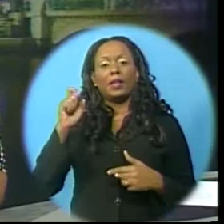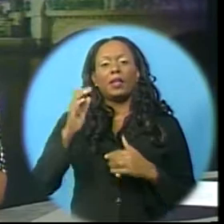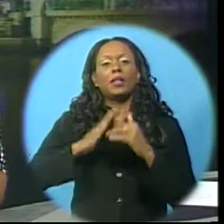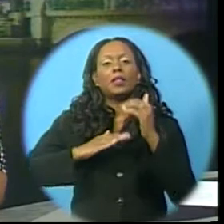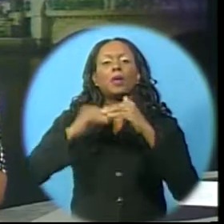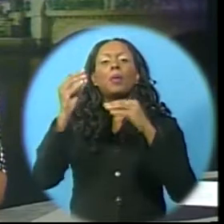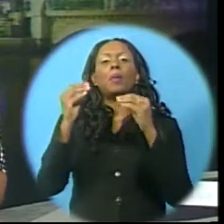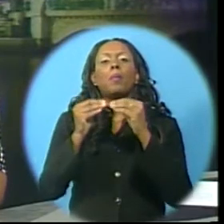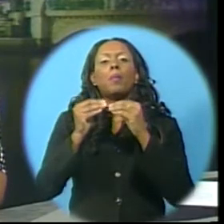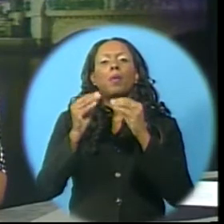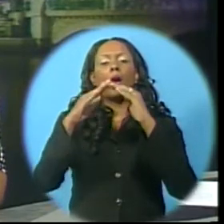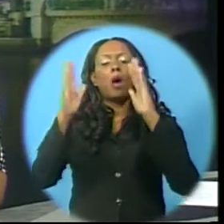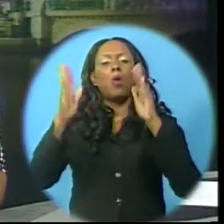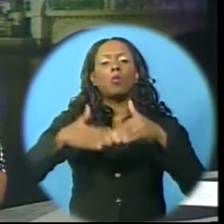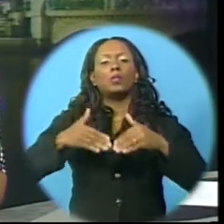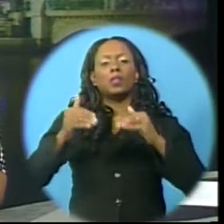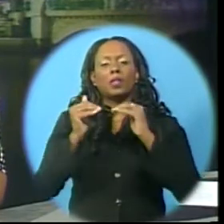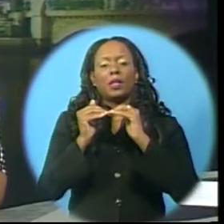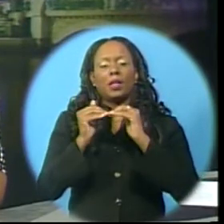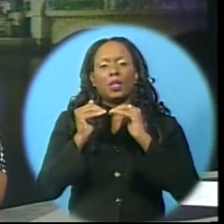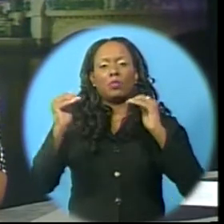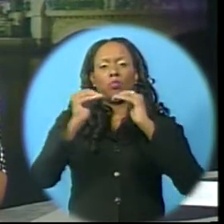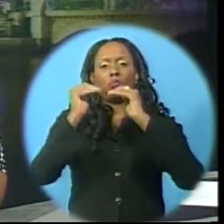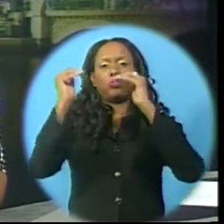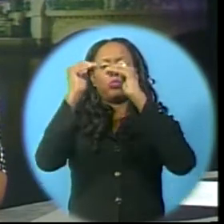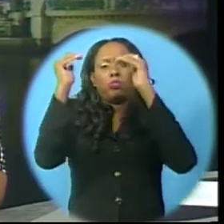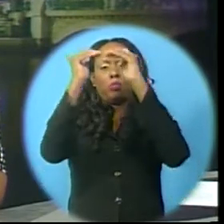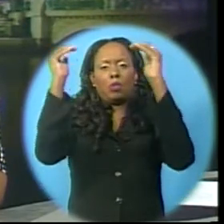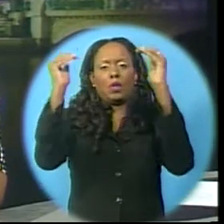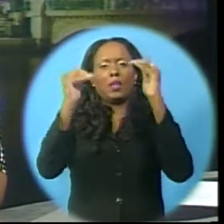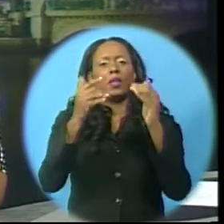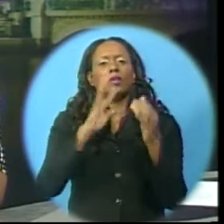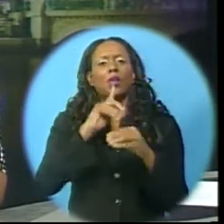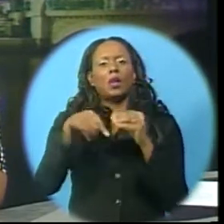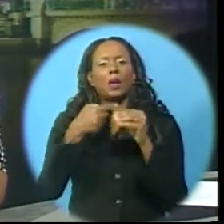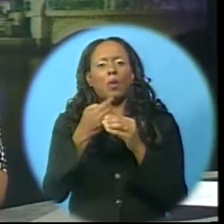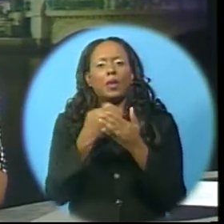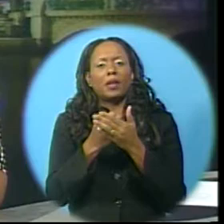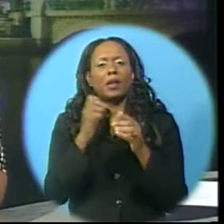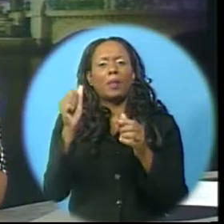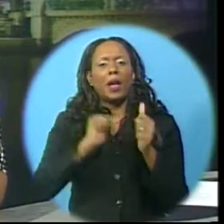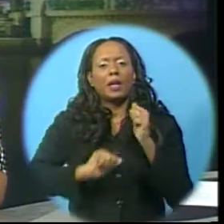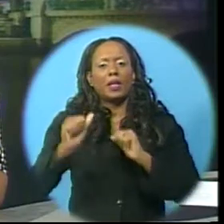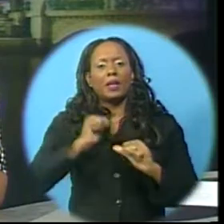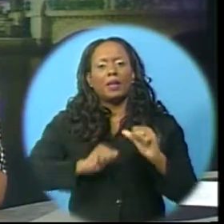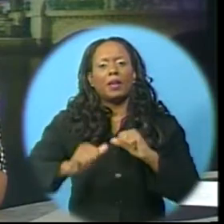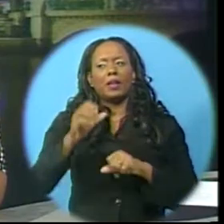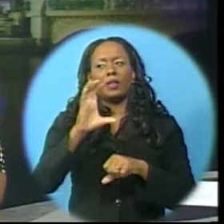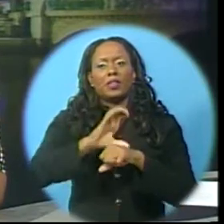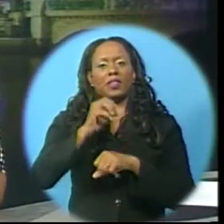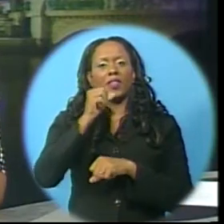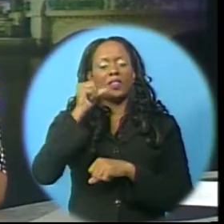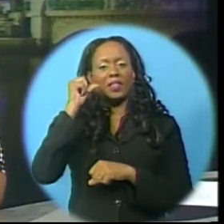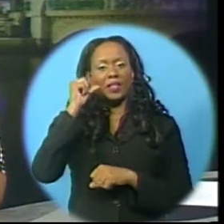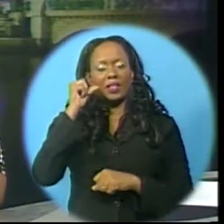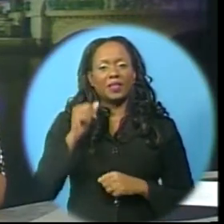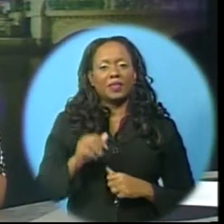He was delivering a lecture titled Building New Towns to Stimulate Economic Activity at the Whole Town Methodist